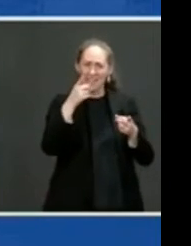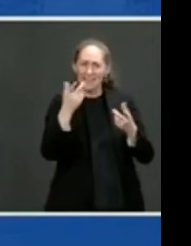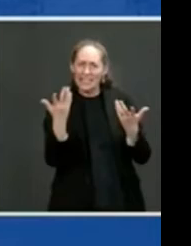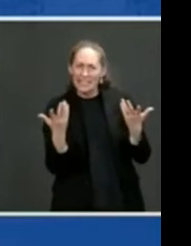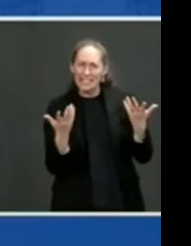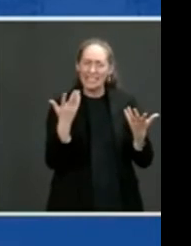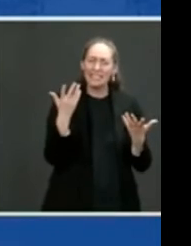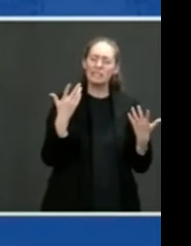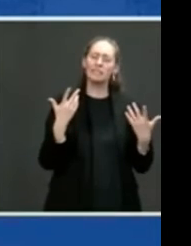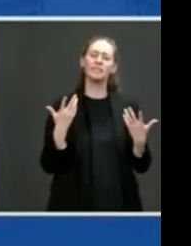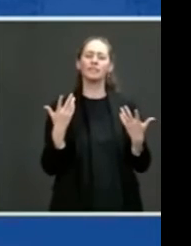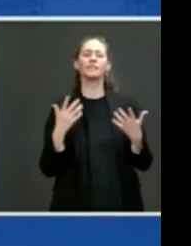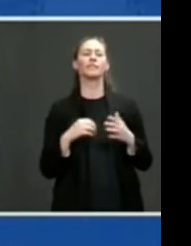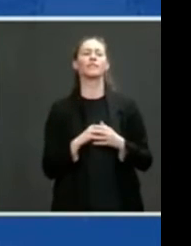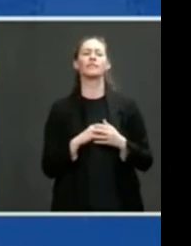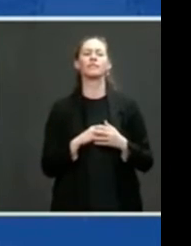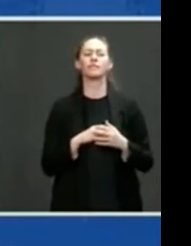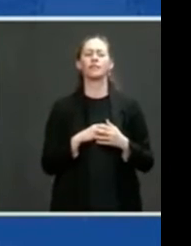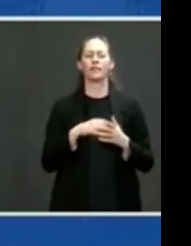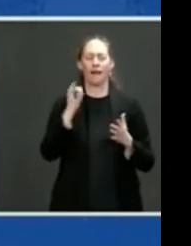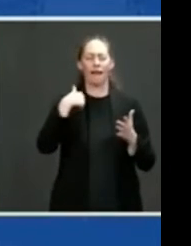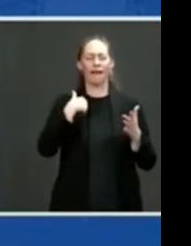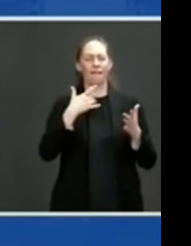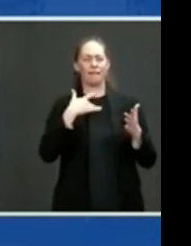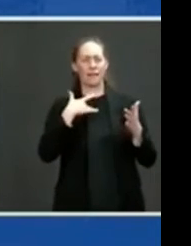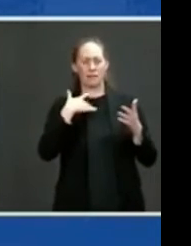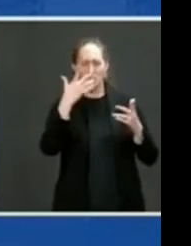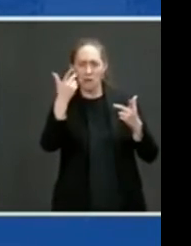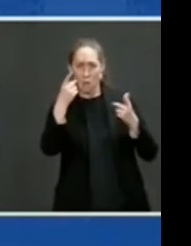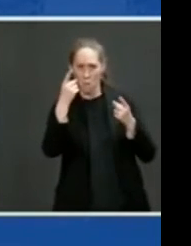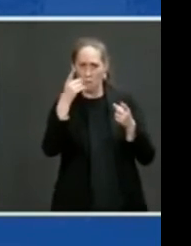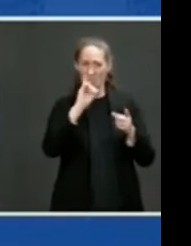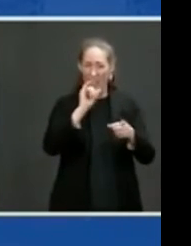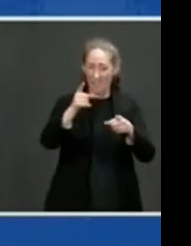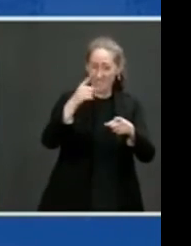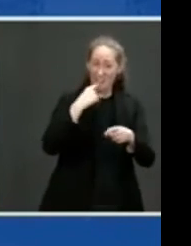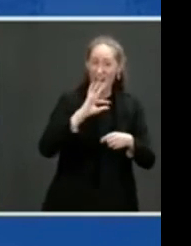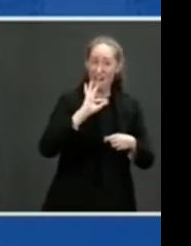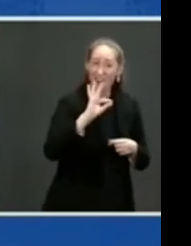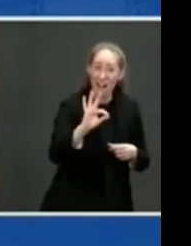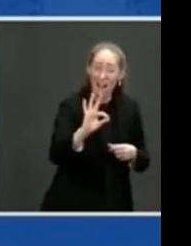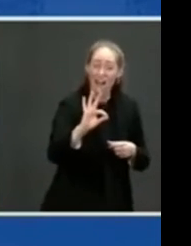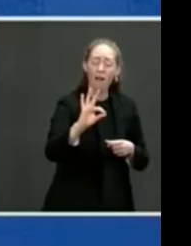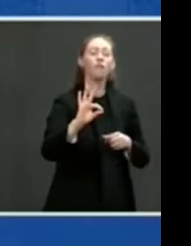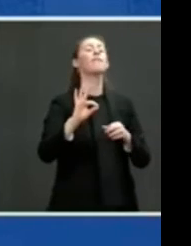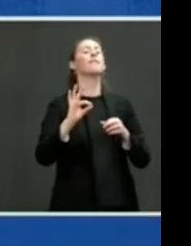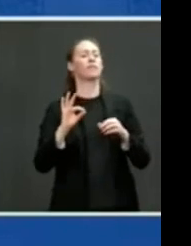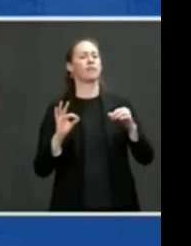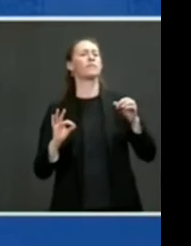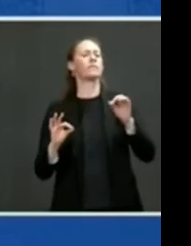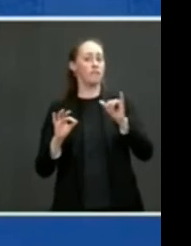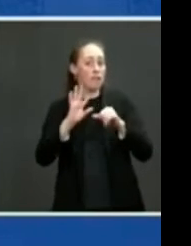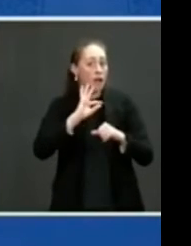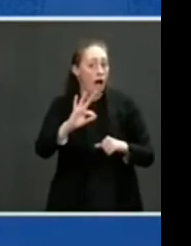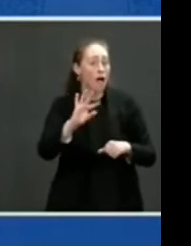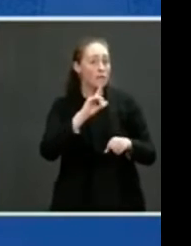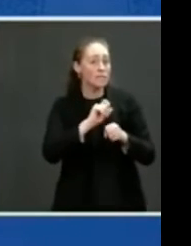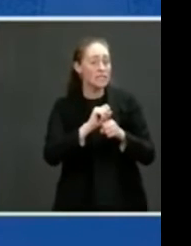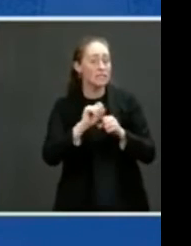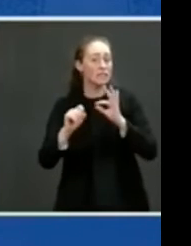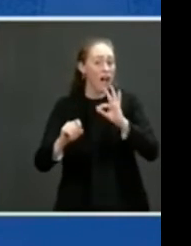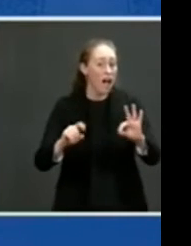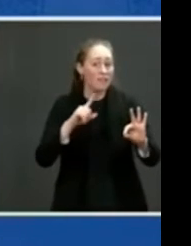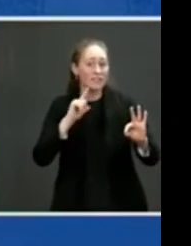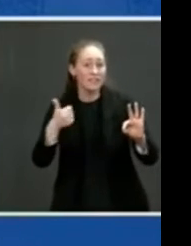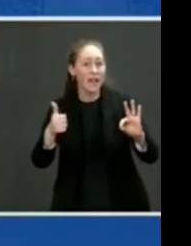10-year-old. A 9-year-old. I'm going to send him on a 1,000-mile journey across the desert and up to the United States because